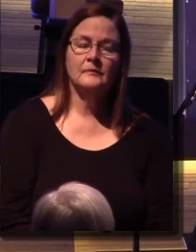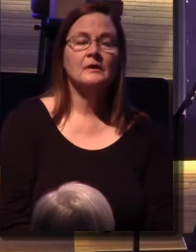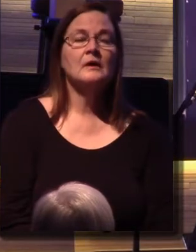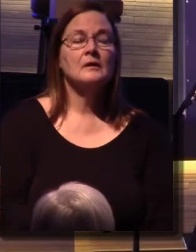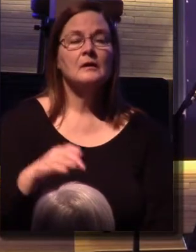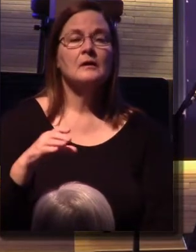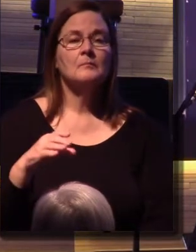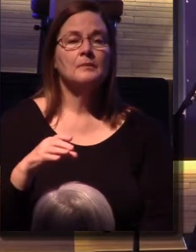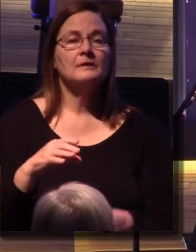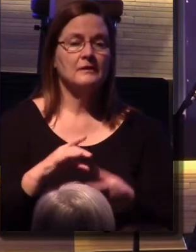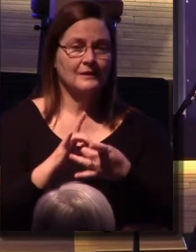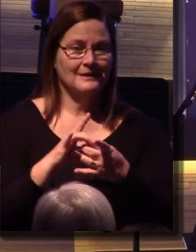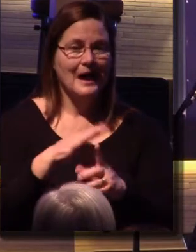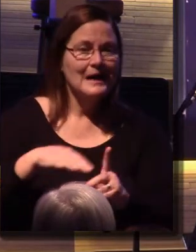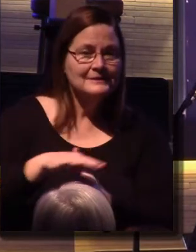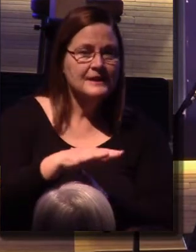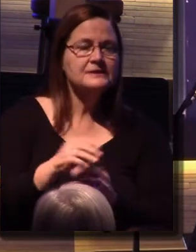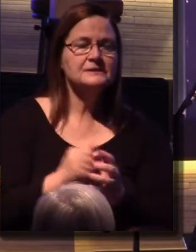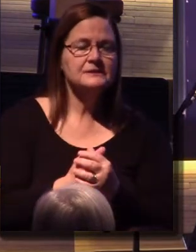context is the same as the